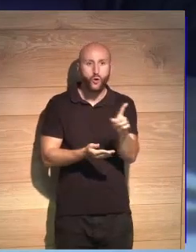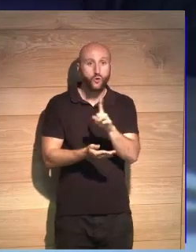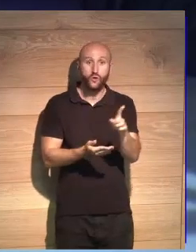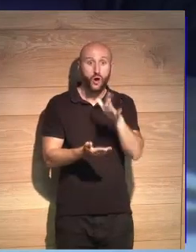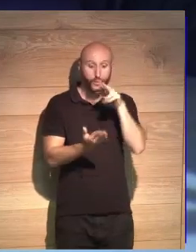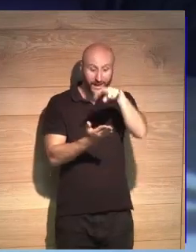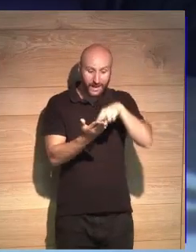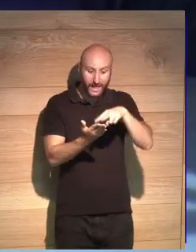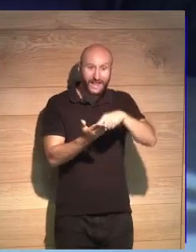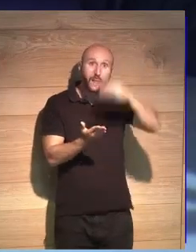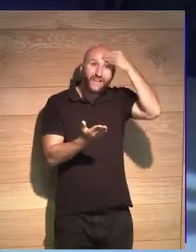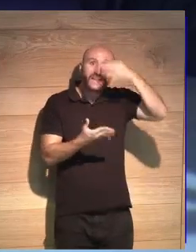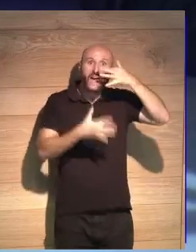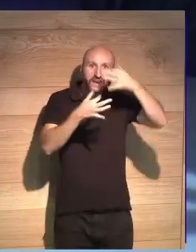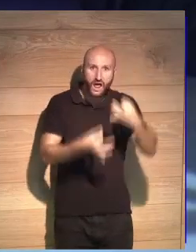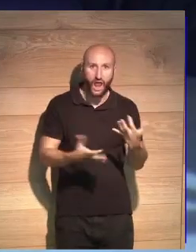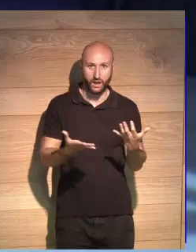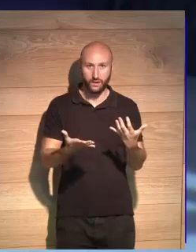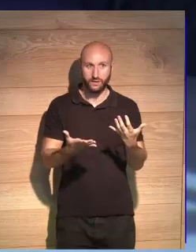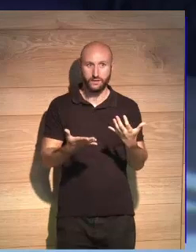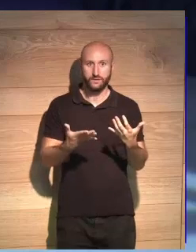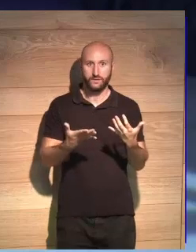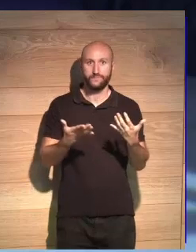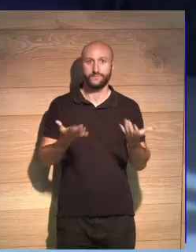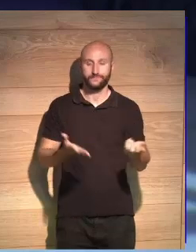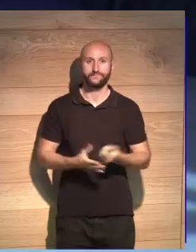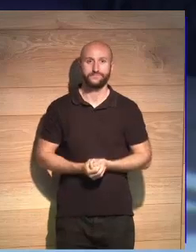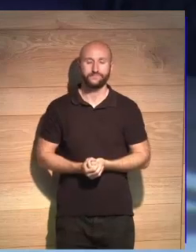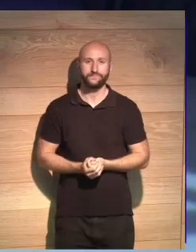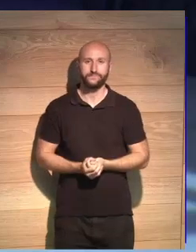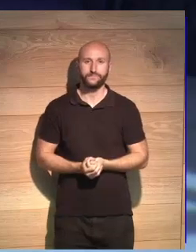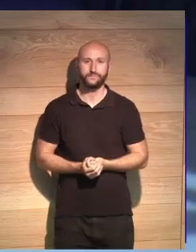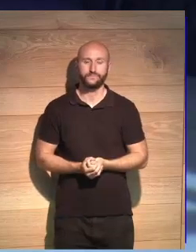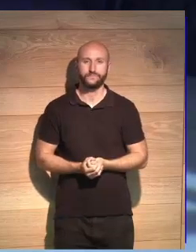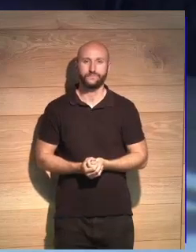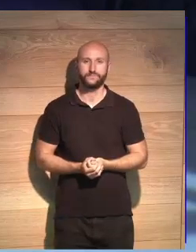So this is seen as something positive, while before it was like getting